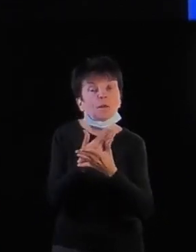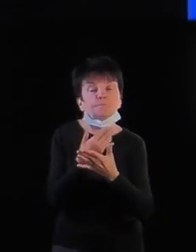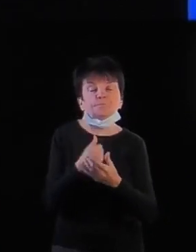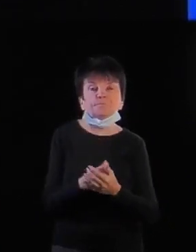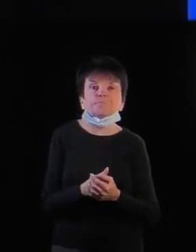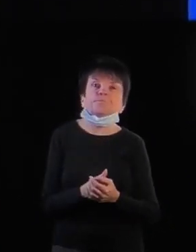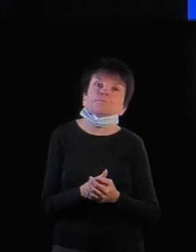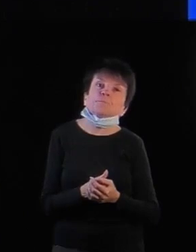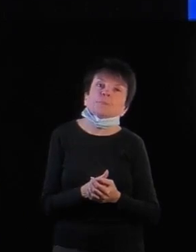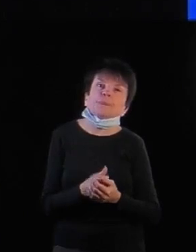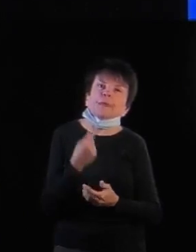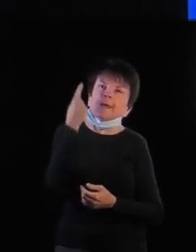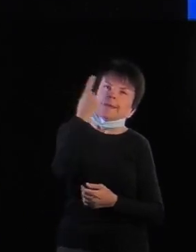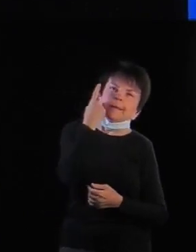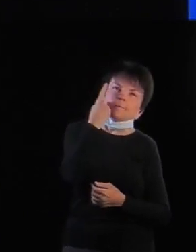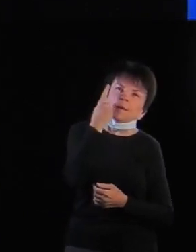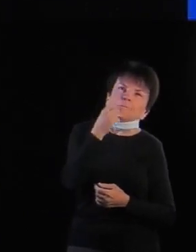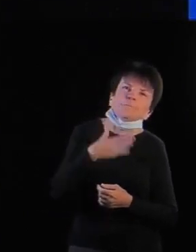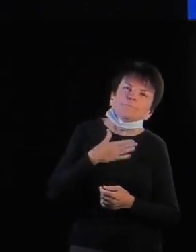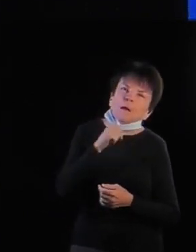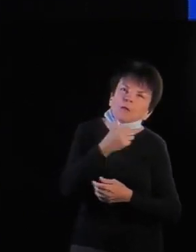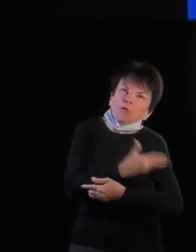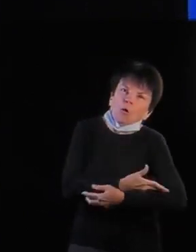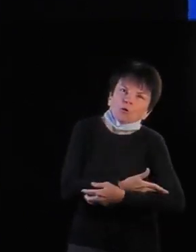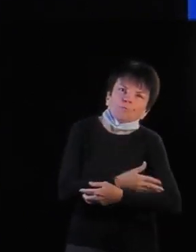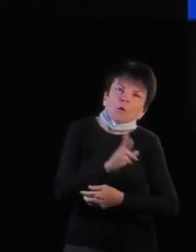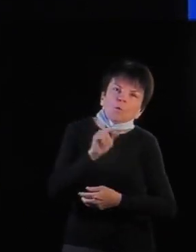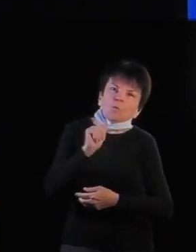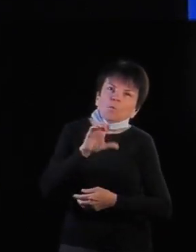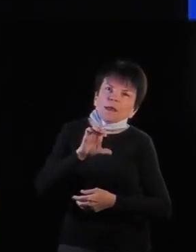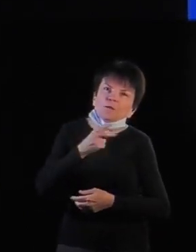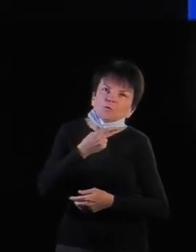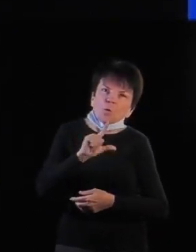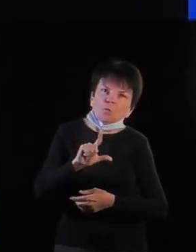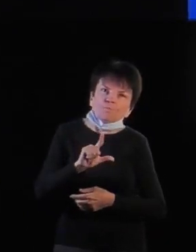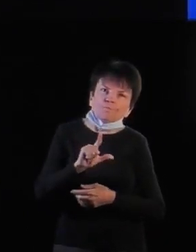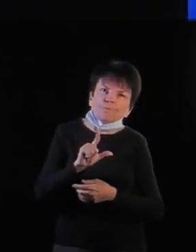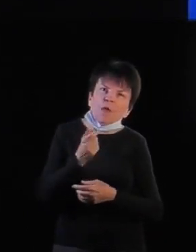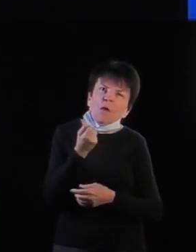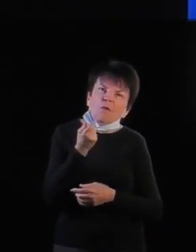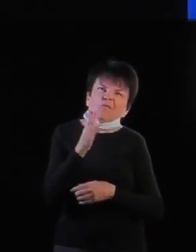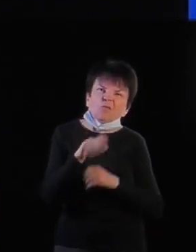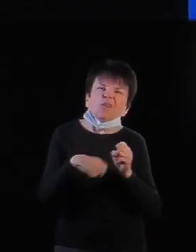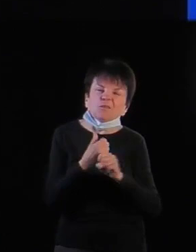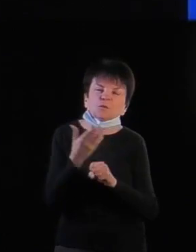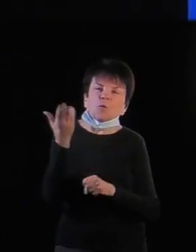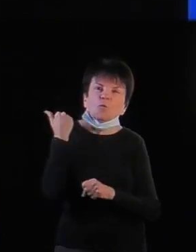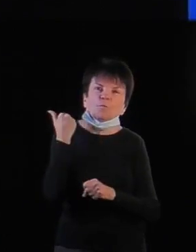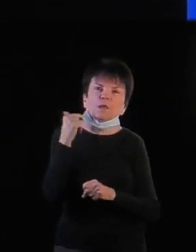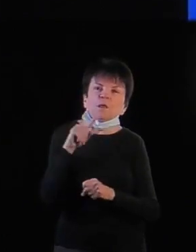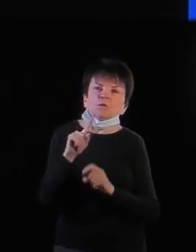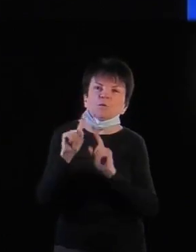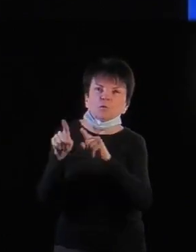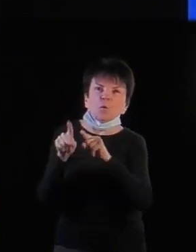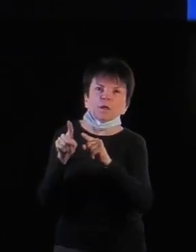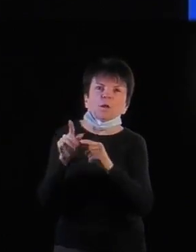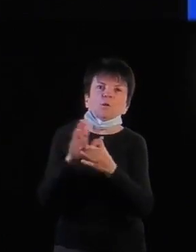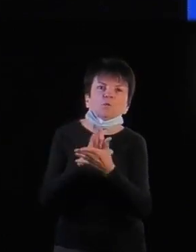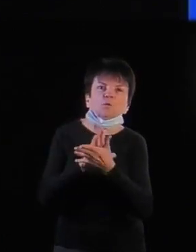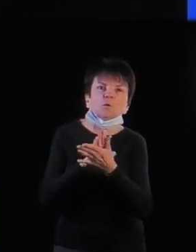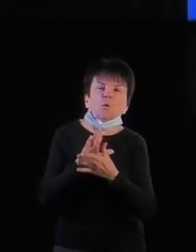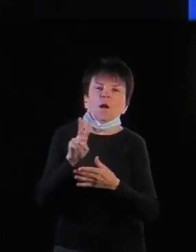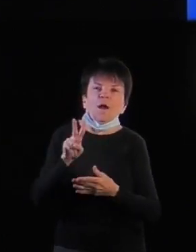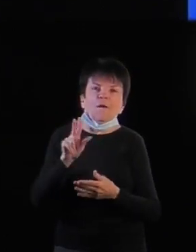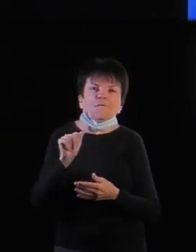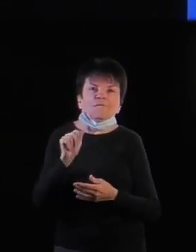of my daughter Rachel a couple of years ago. While she was going to school at Vanguard